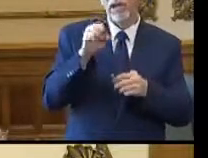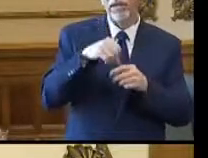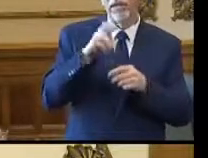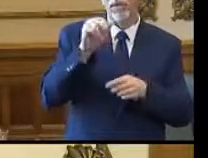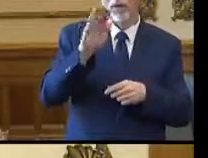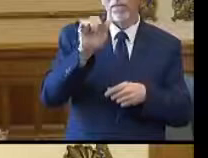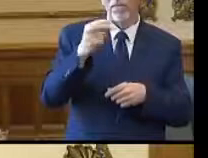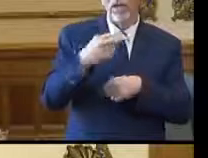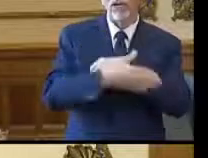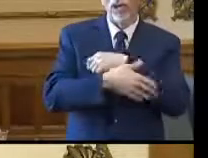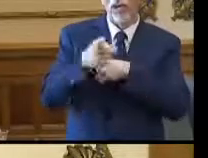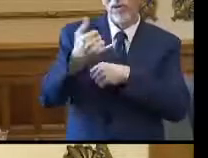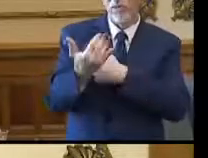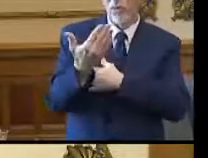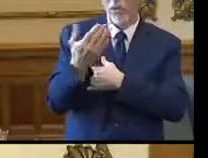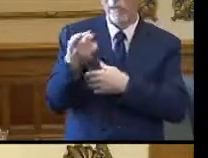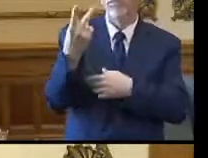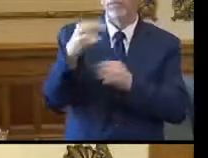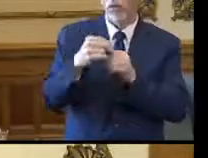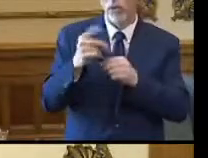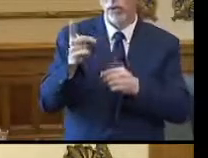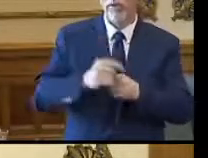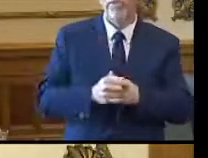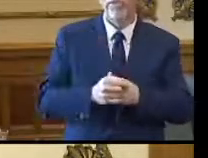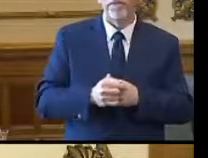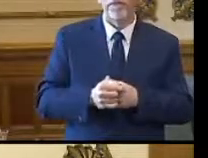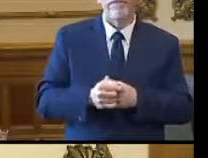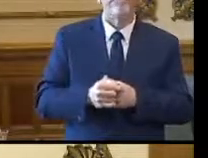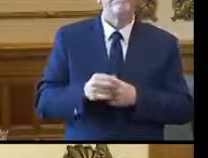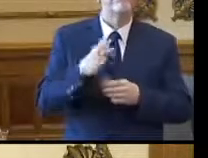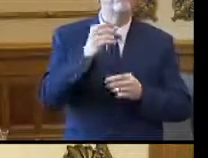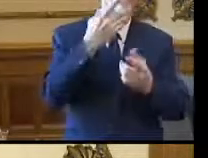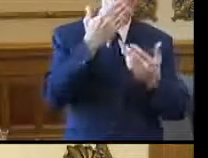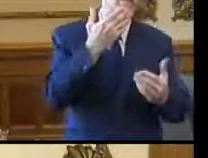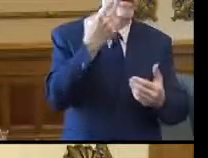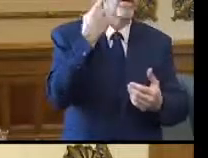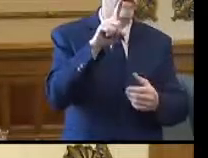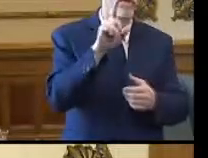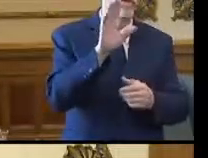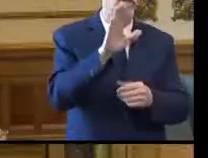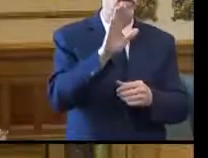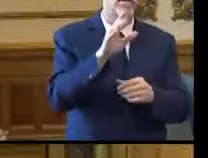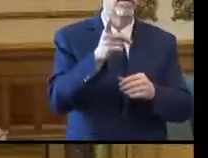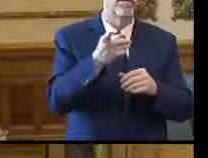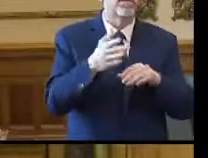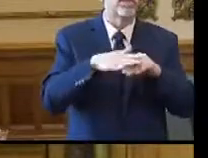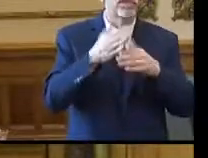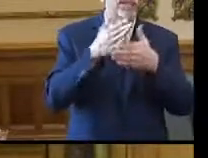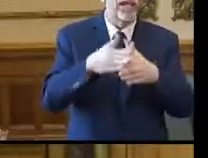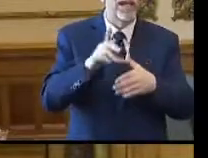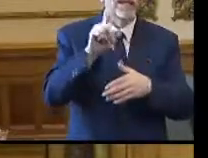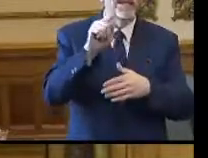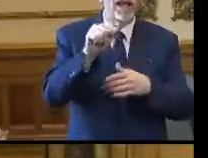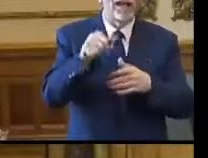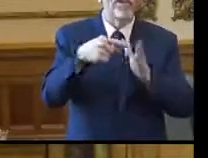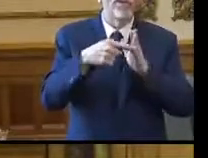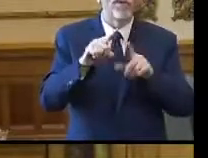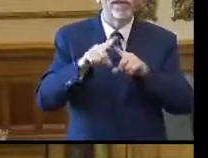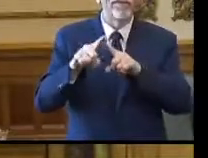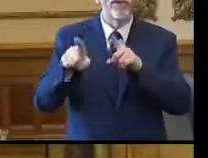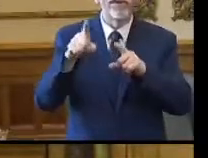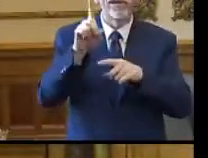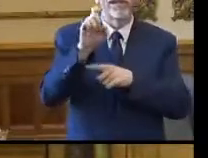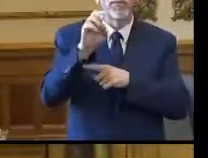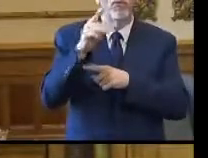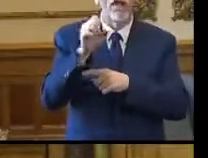County reported as of this morning. According to the data, and thank you, by the way, for the increased breakdown on the data. The more kind of demographically,